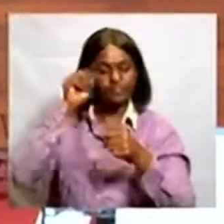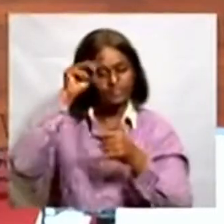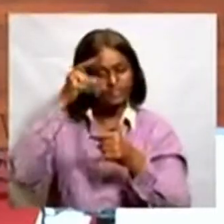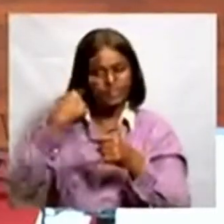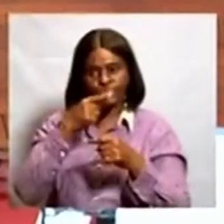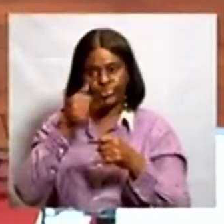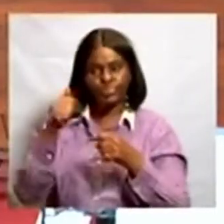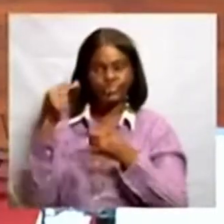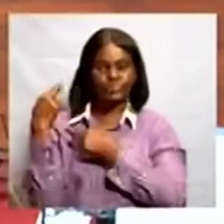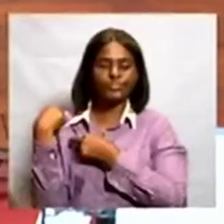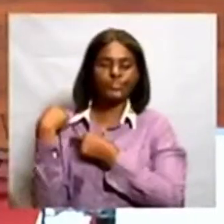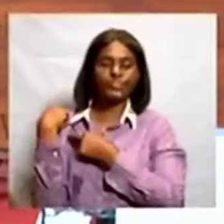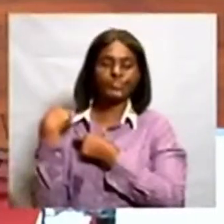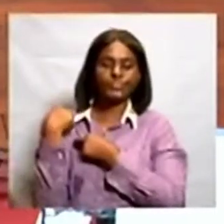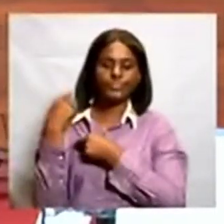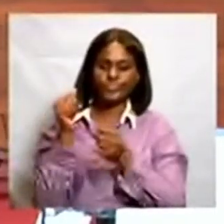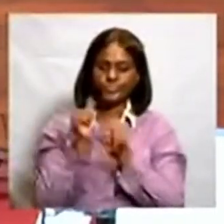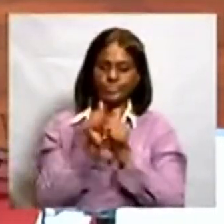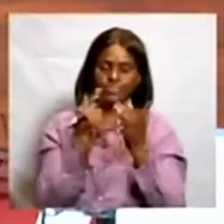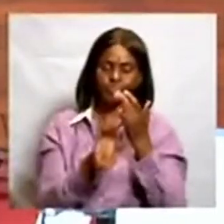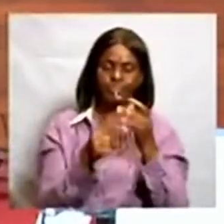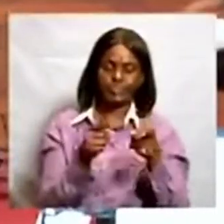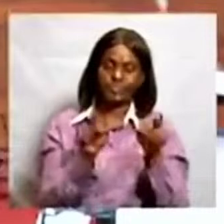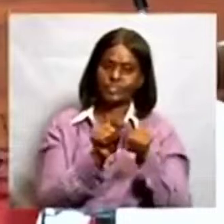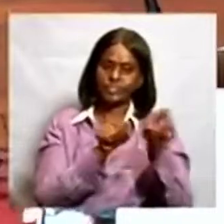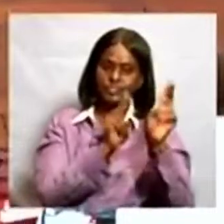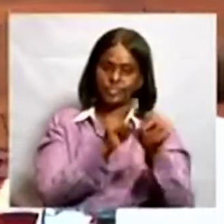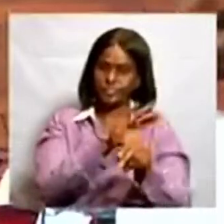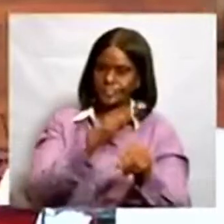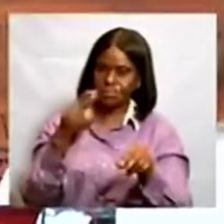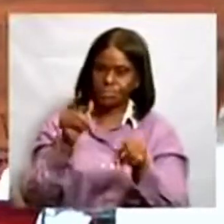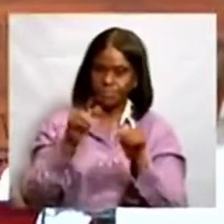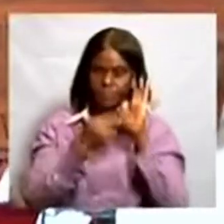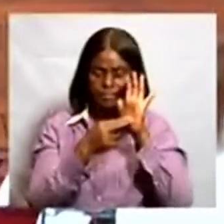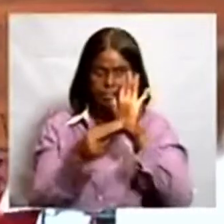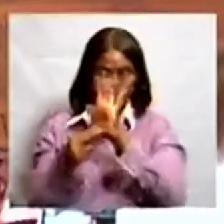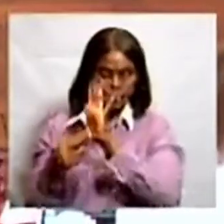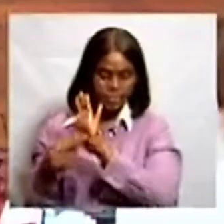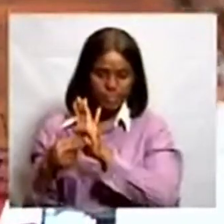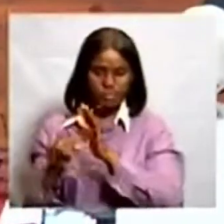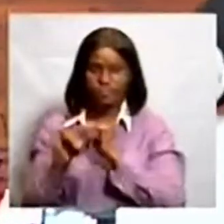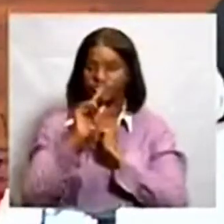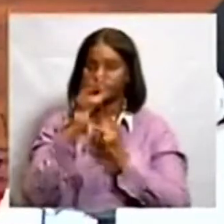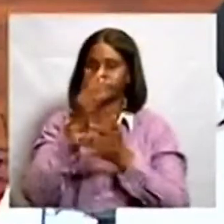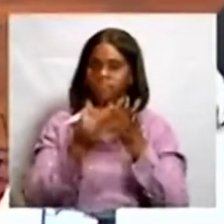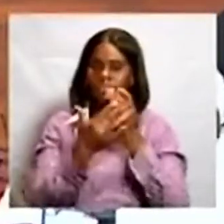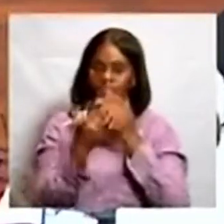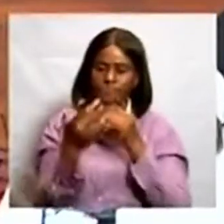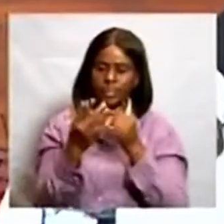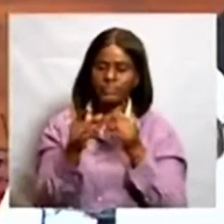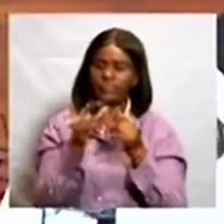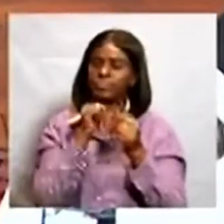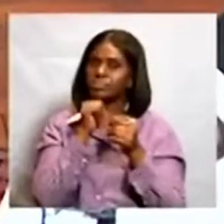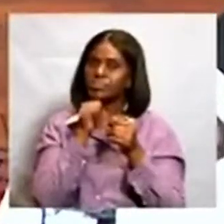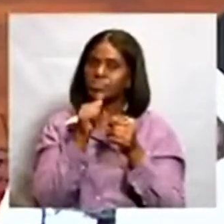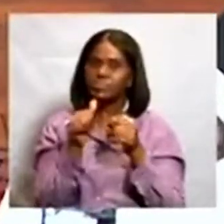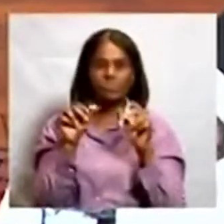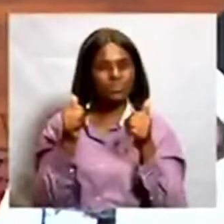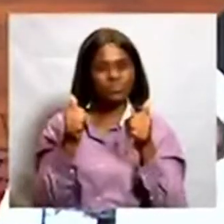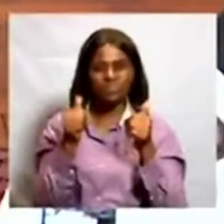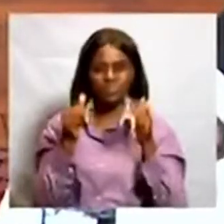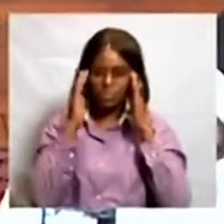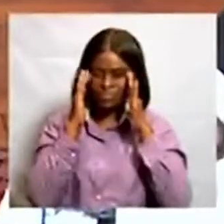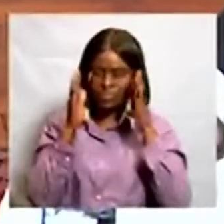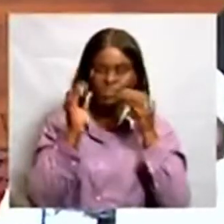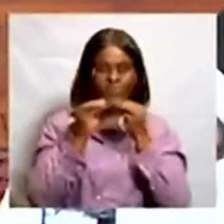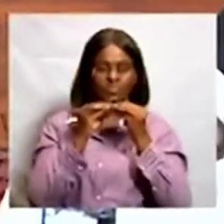responsible, or maybe are supposed to give feedback to indicate to them the fact that certain things haven't been well attended to